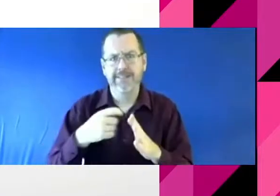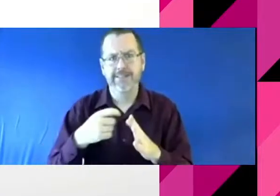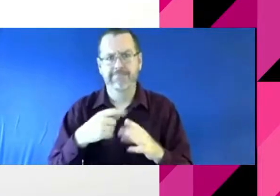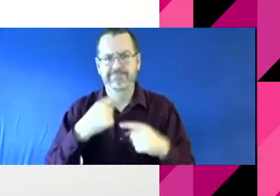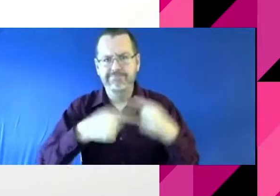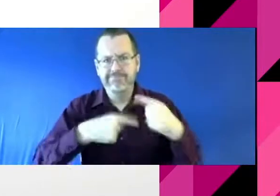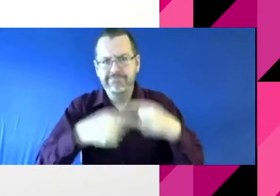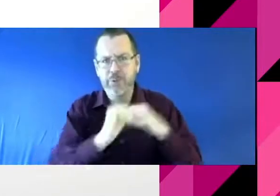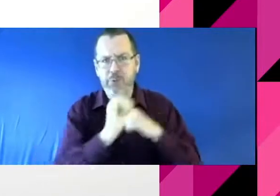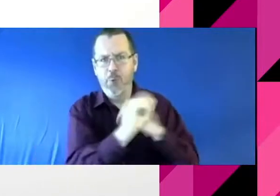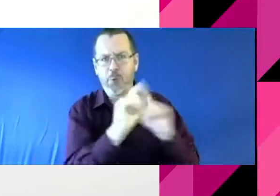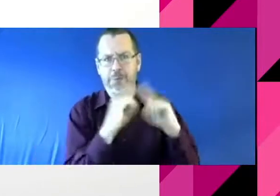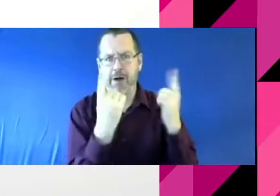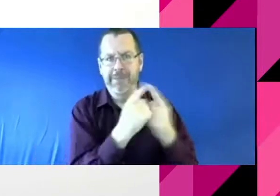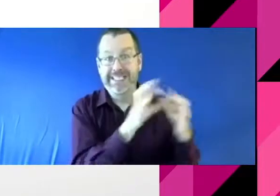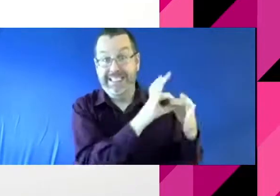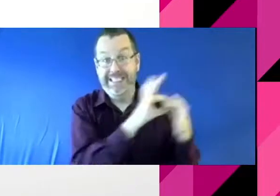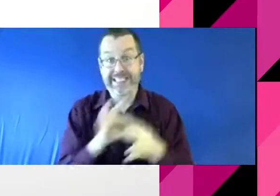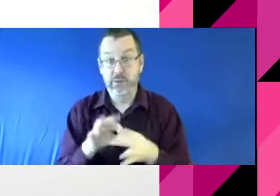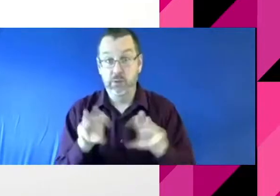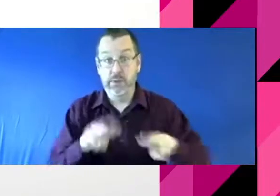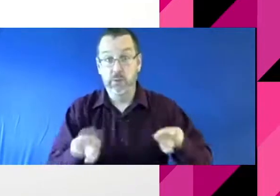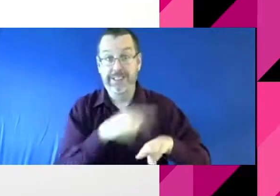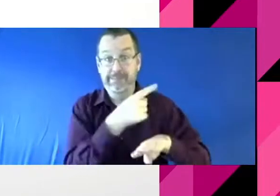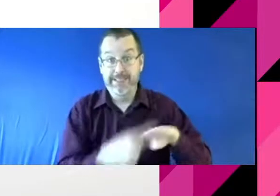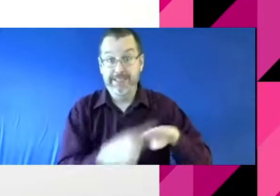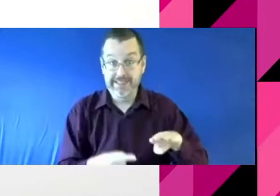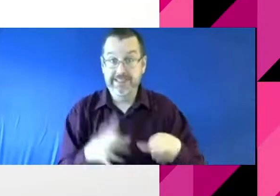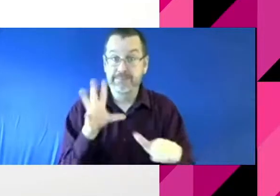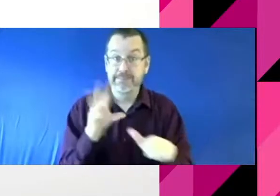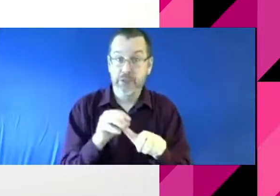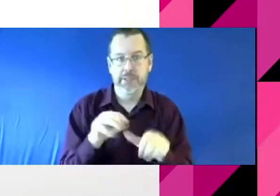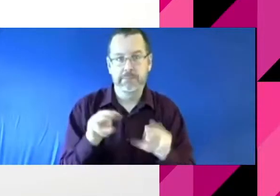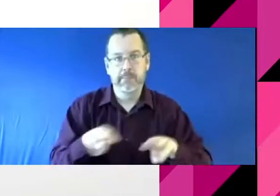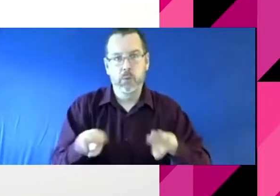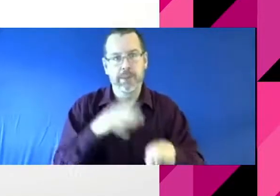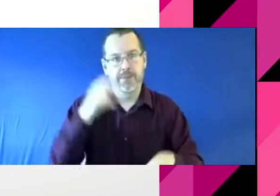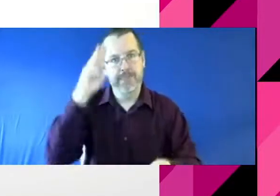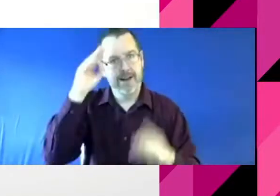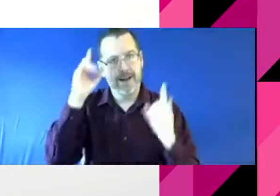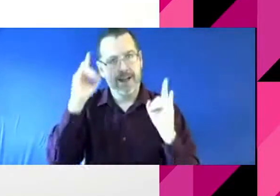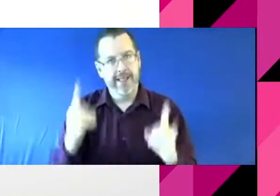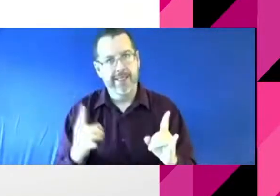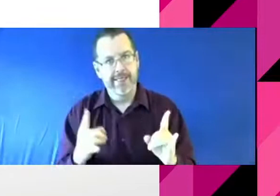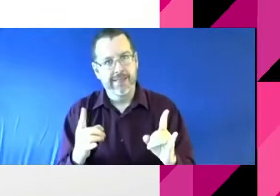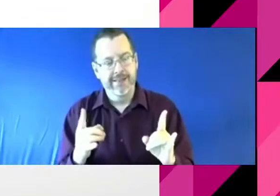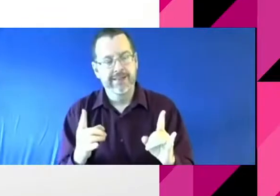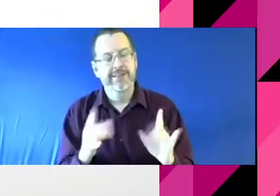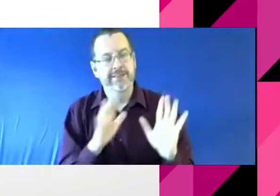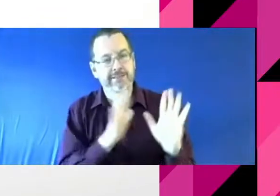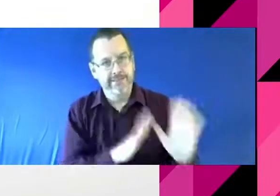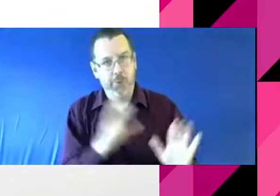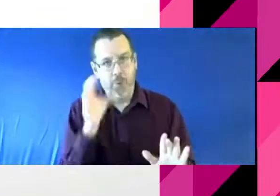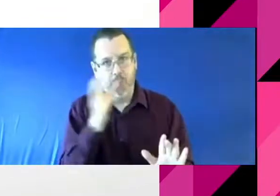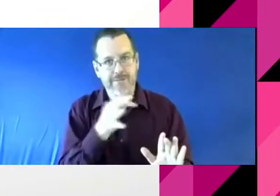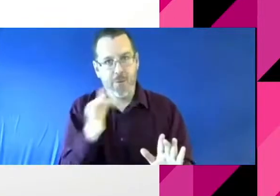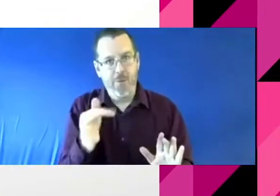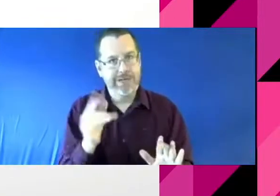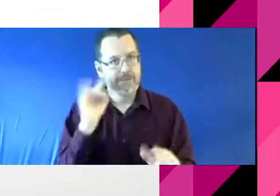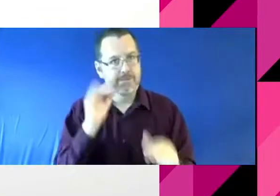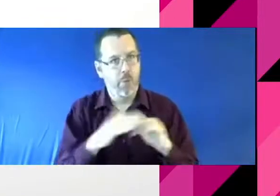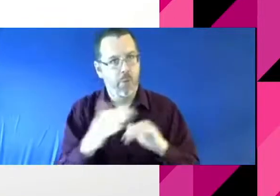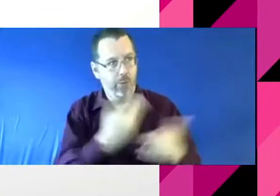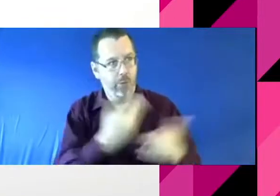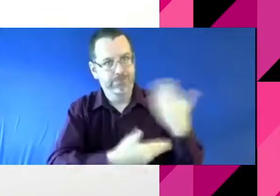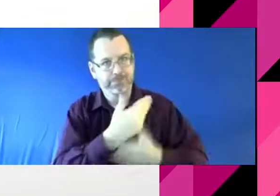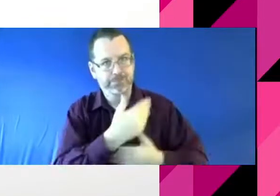persons with disabilities, including those with mental health issues, and we look forward to hearing more about those in your address.